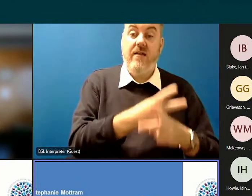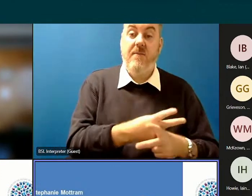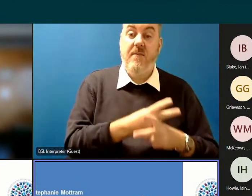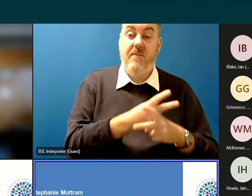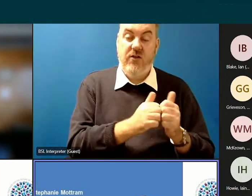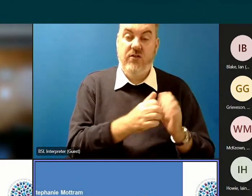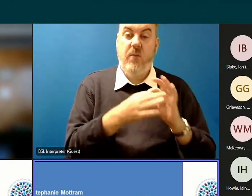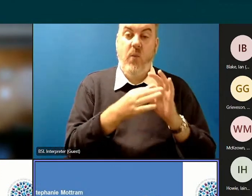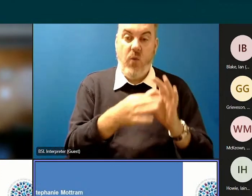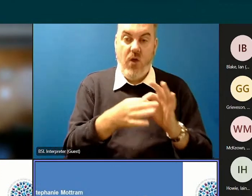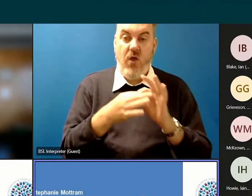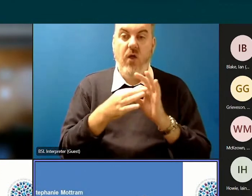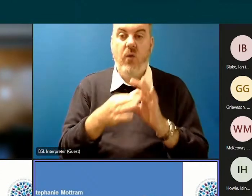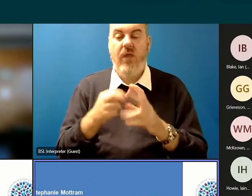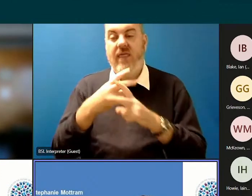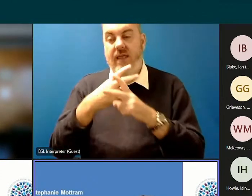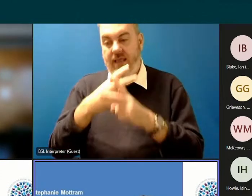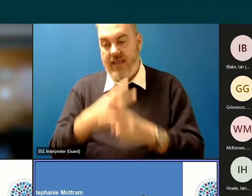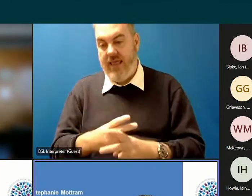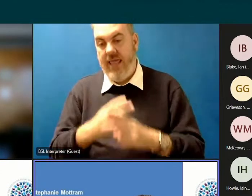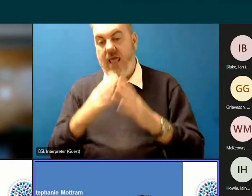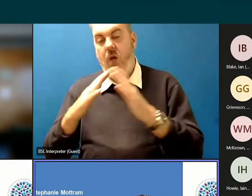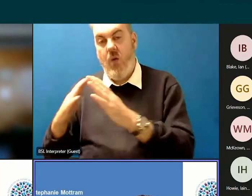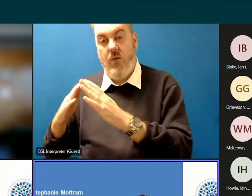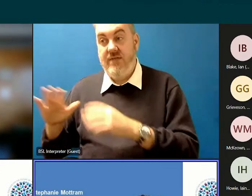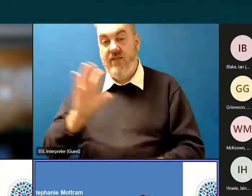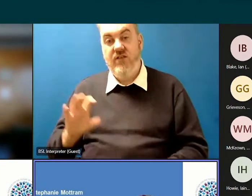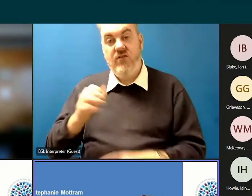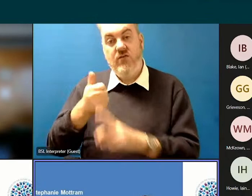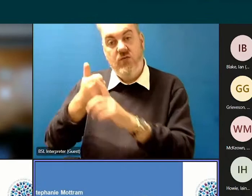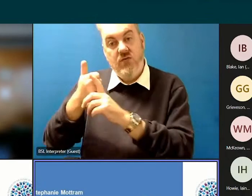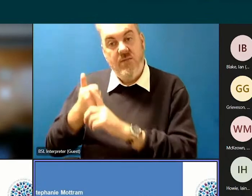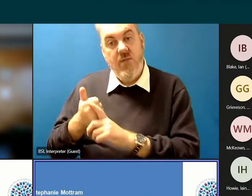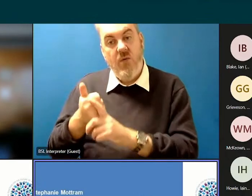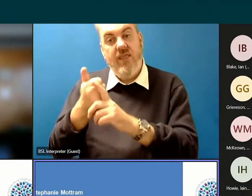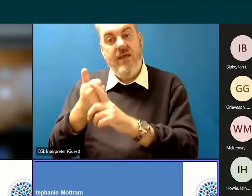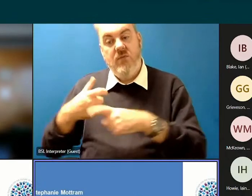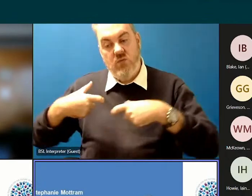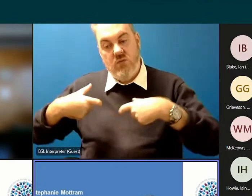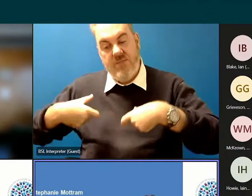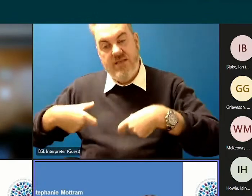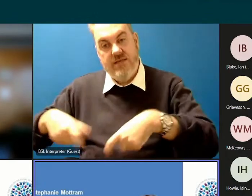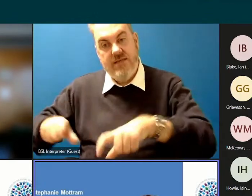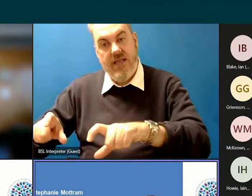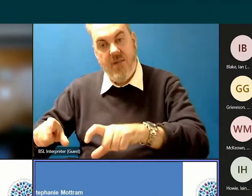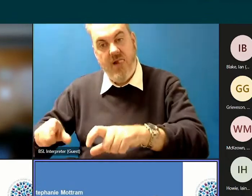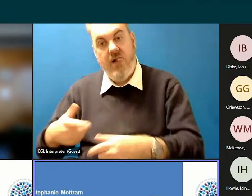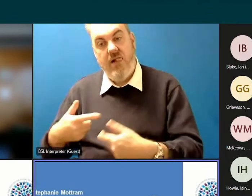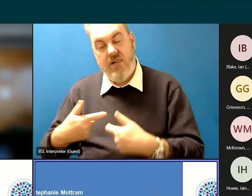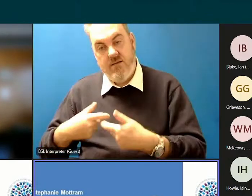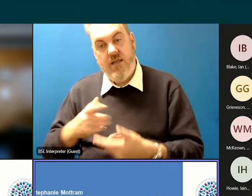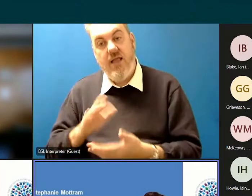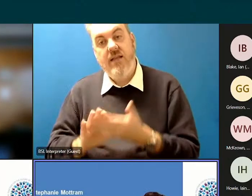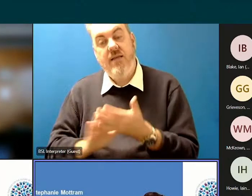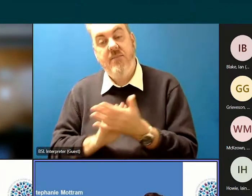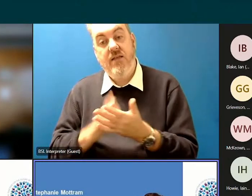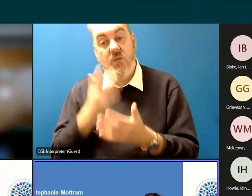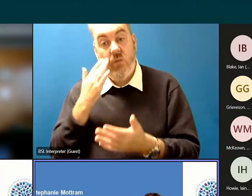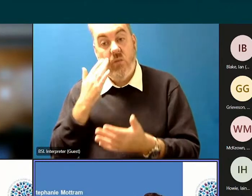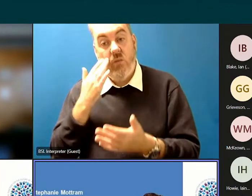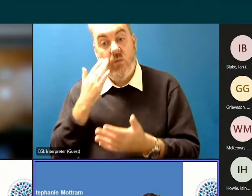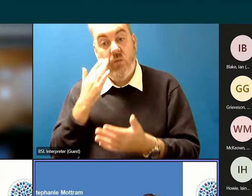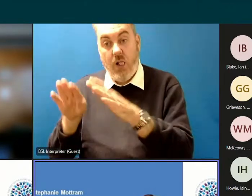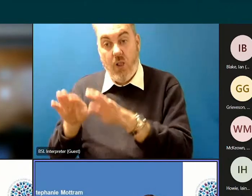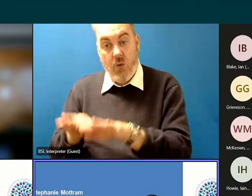closely right across the region to try and support them to be sustainable. And at any given time, we do have closed